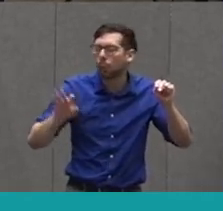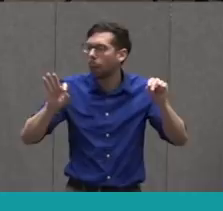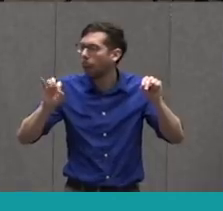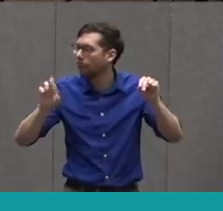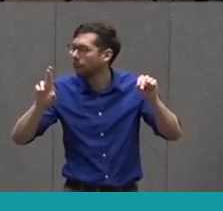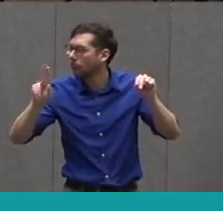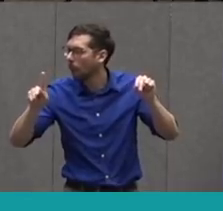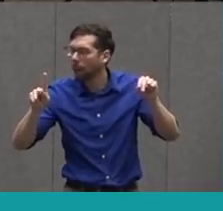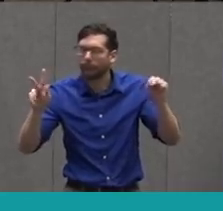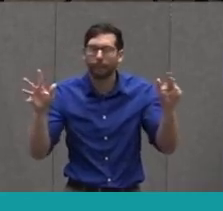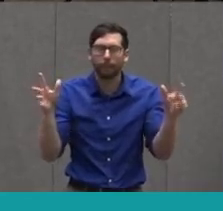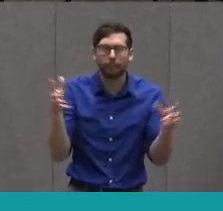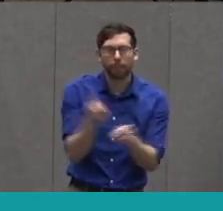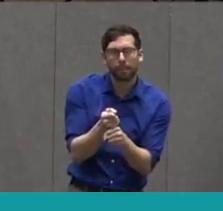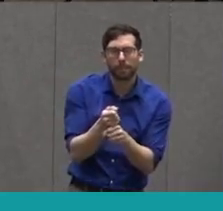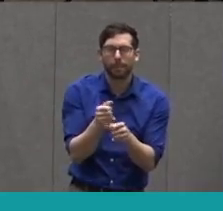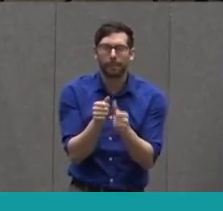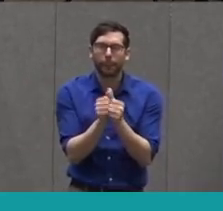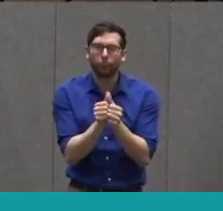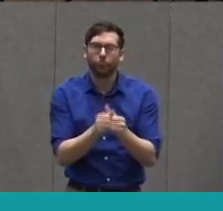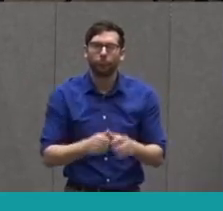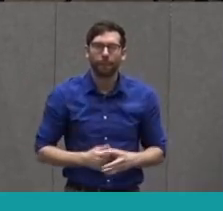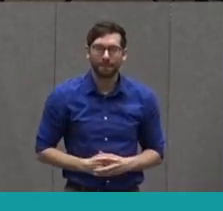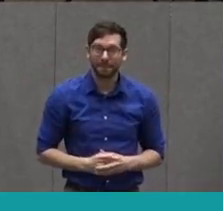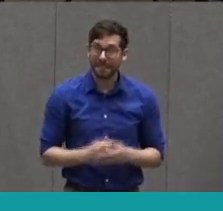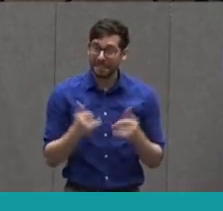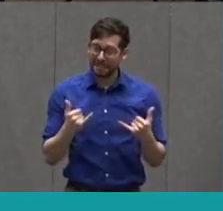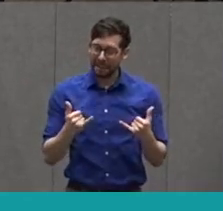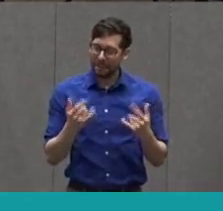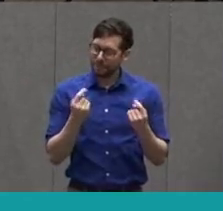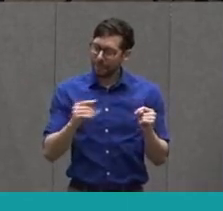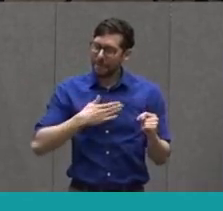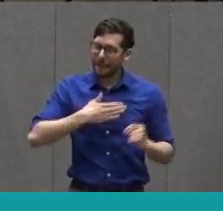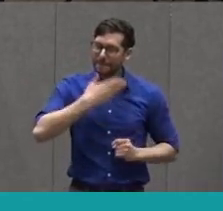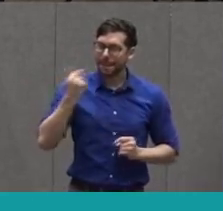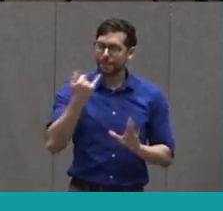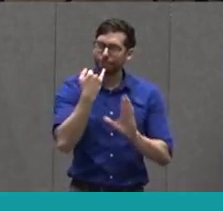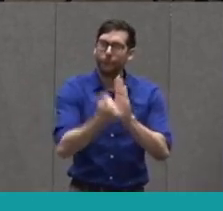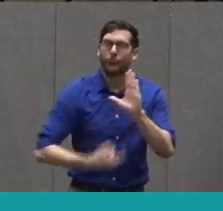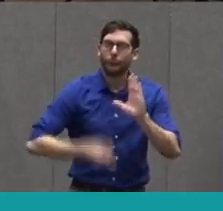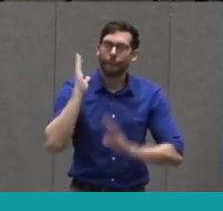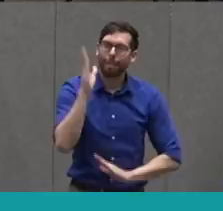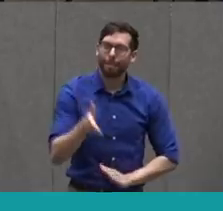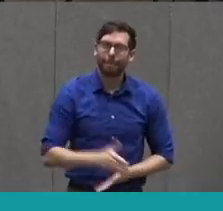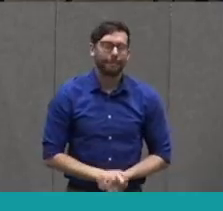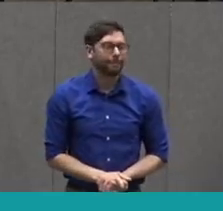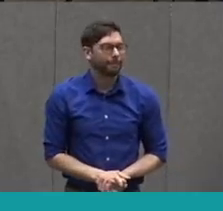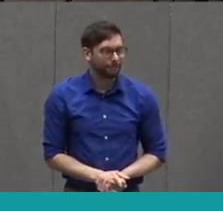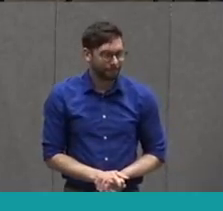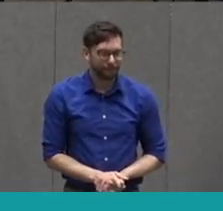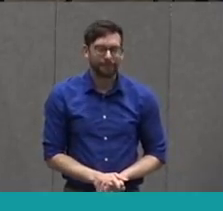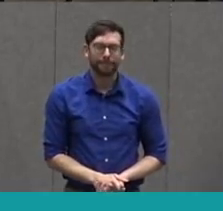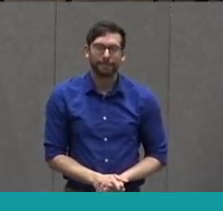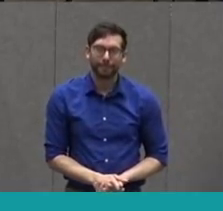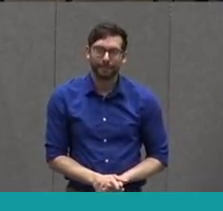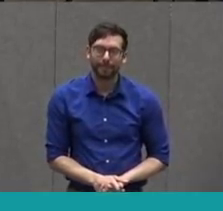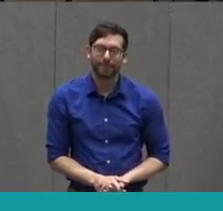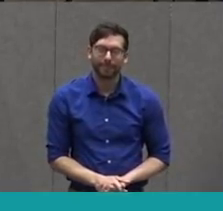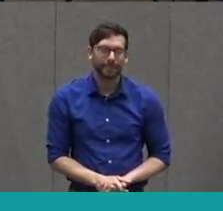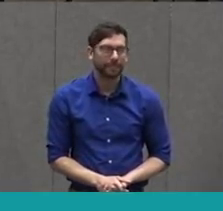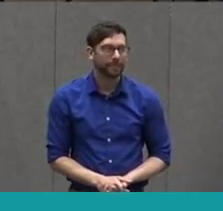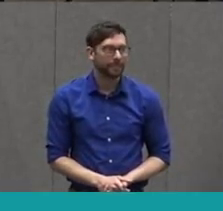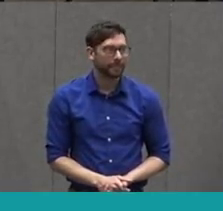Okay, I'm going to do my best to draw this. So it has kind of these